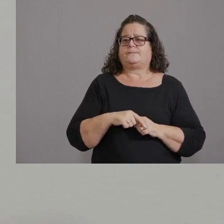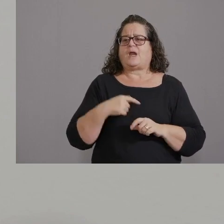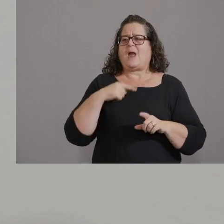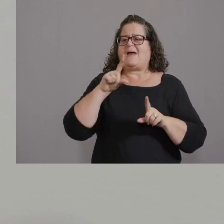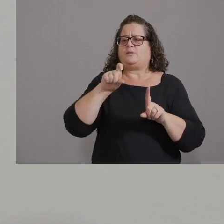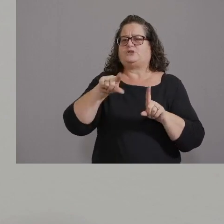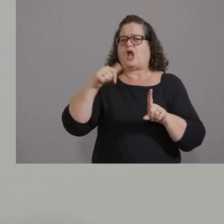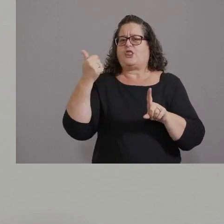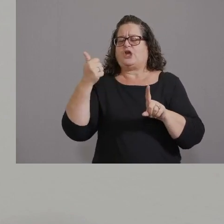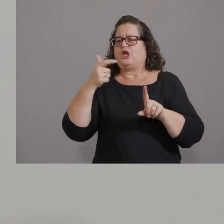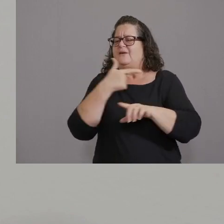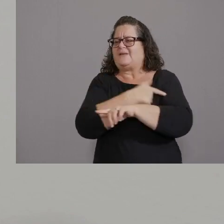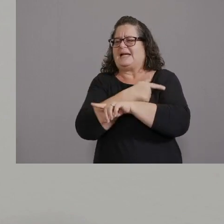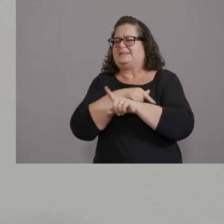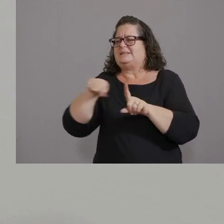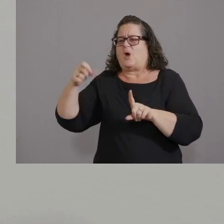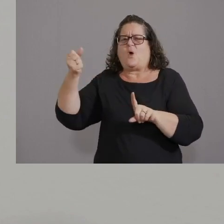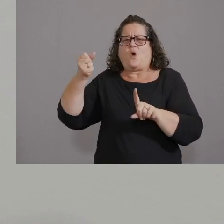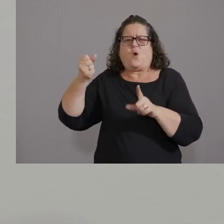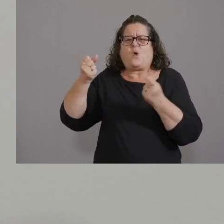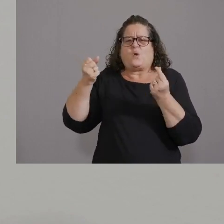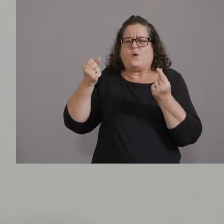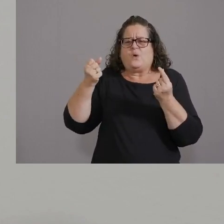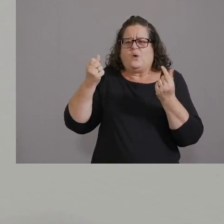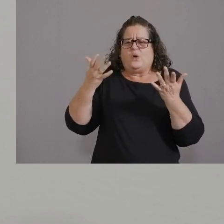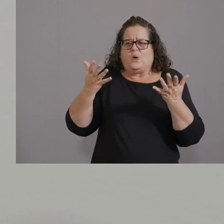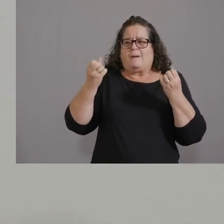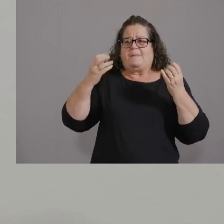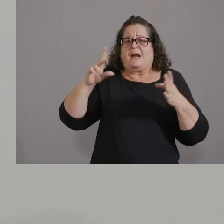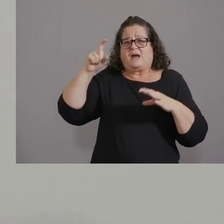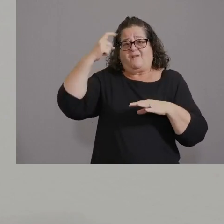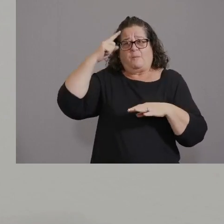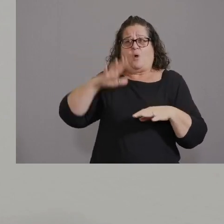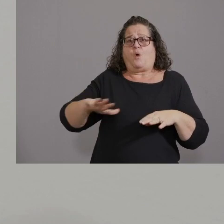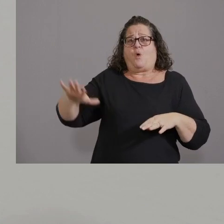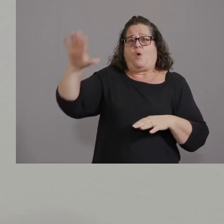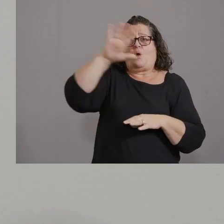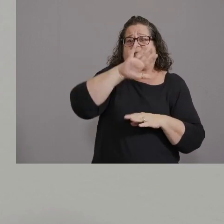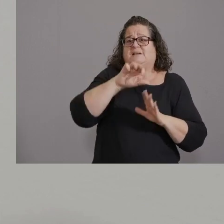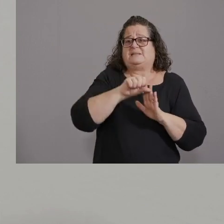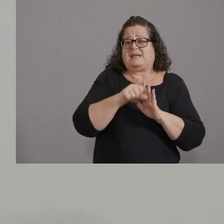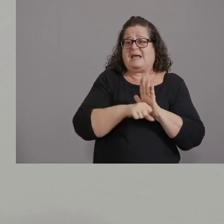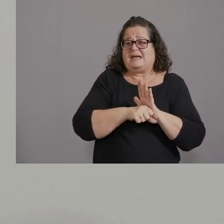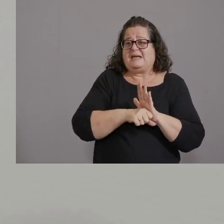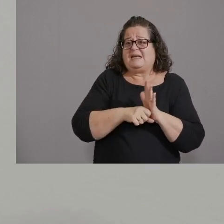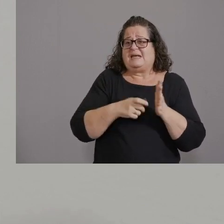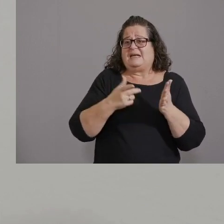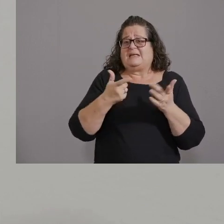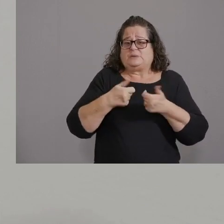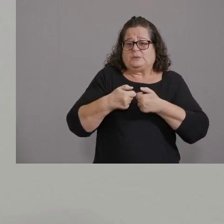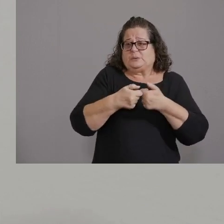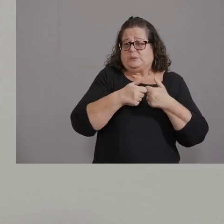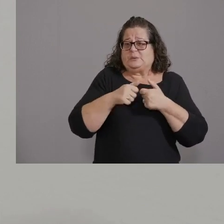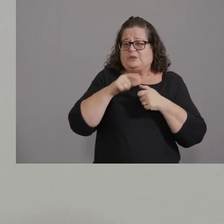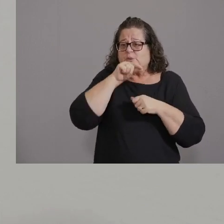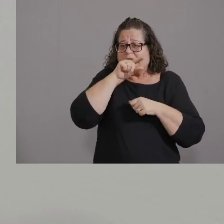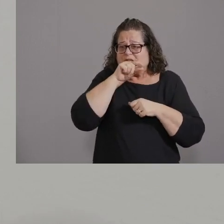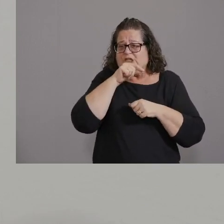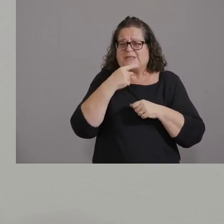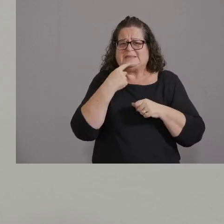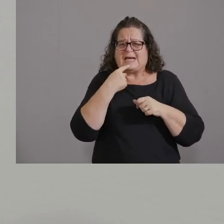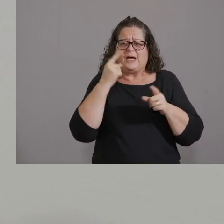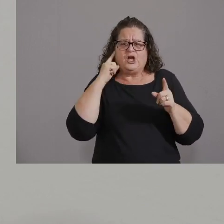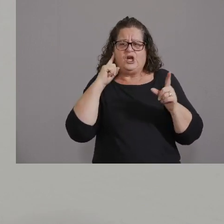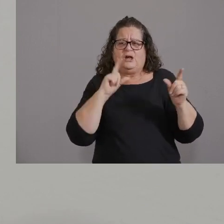multiple governors across the nation have tweeted out that they have just received news confirmed directly by General Perna of